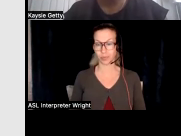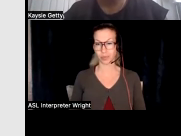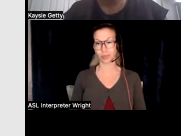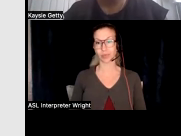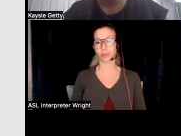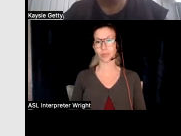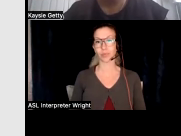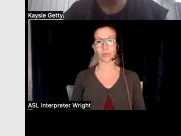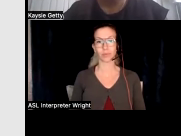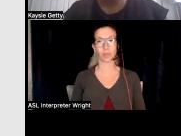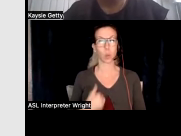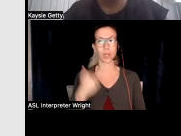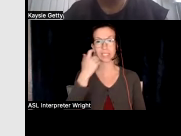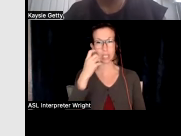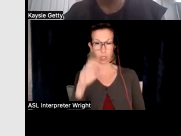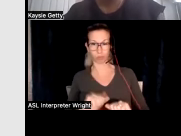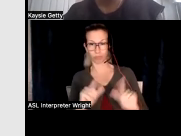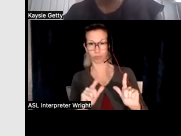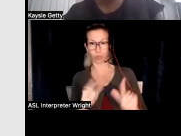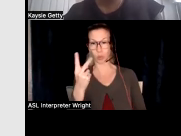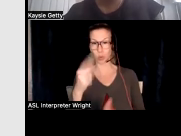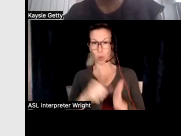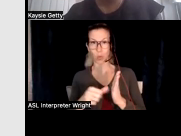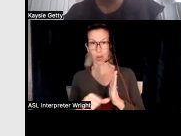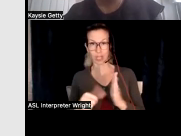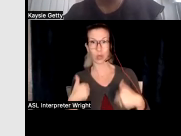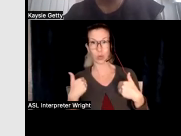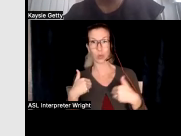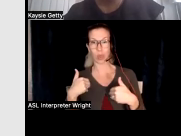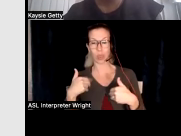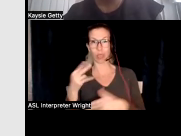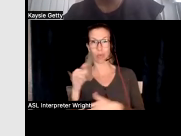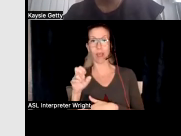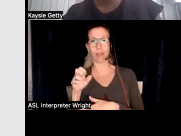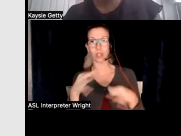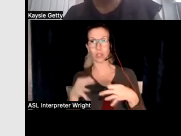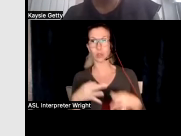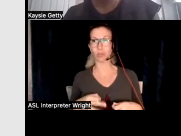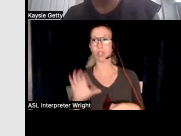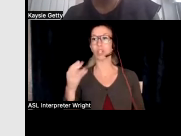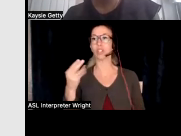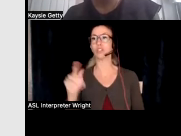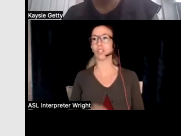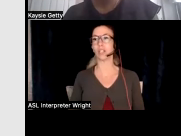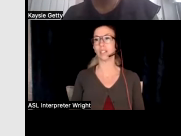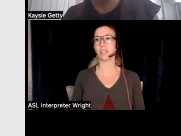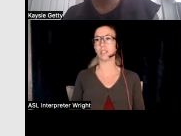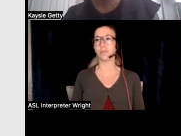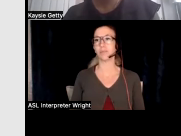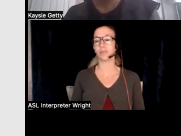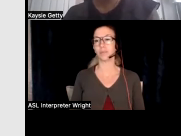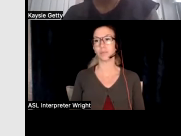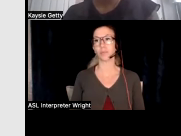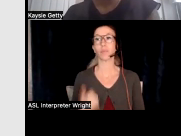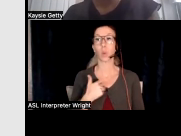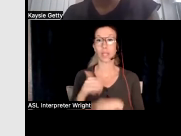just dropped the 2-page Youth Thrive description in the chat. Thank you, Bryn. We sent it out to some folks, but other folks may not have received it if they